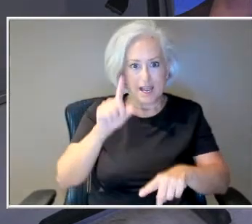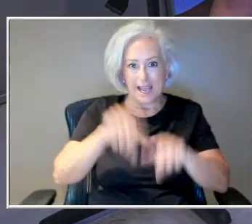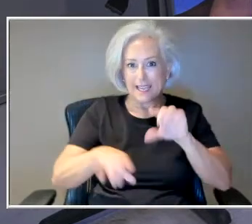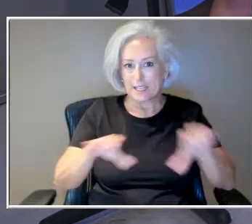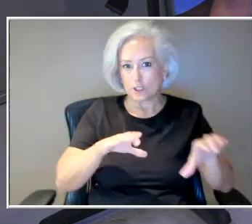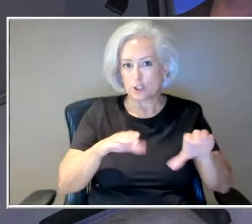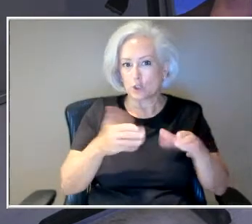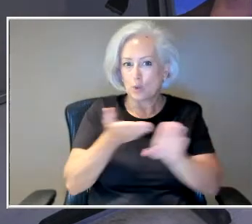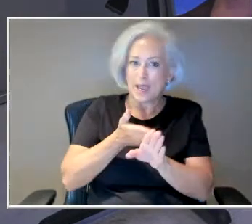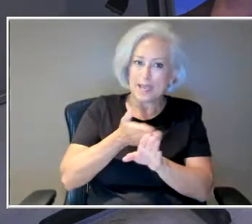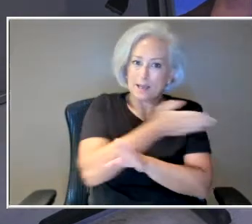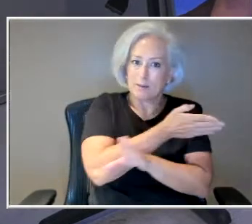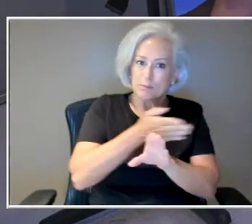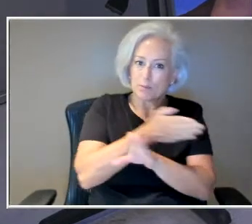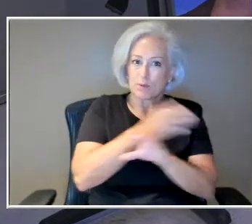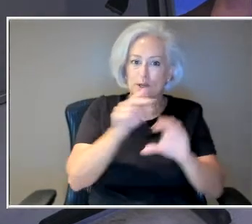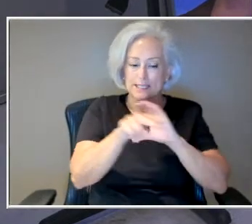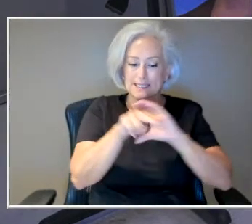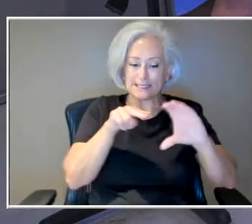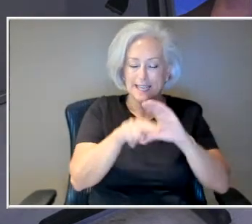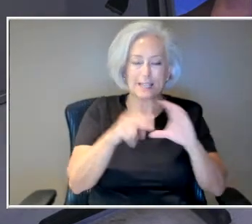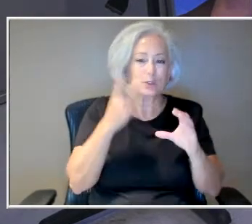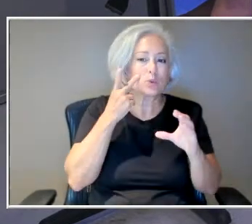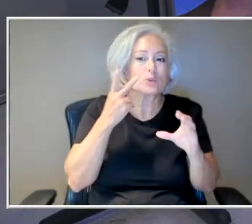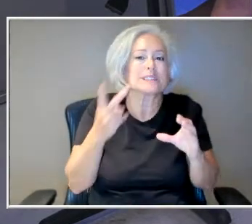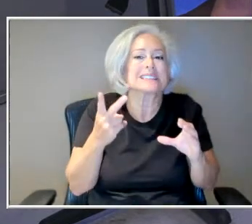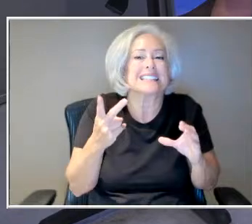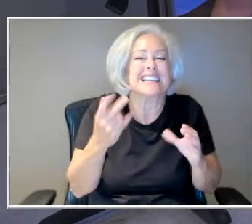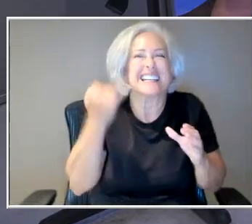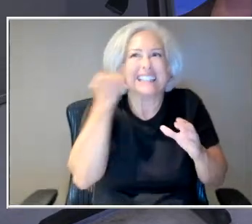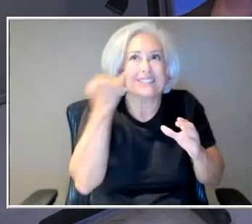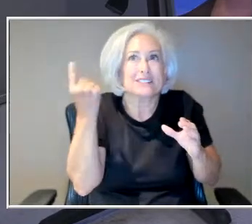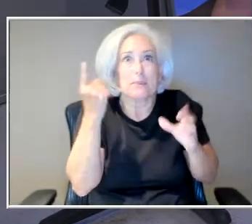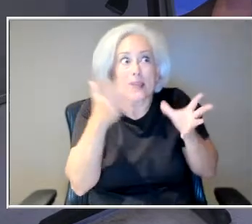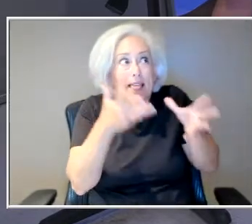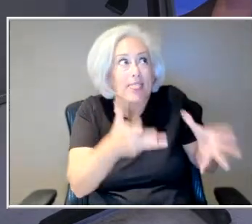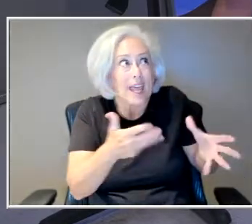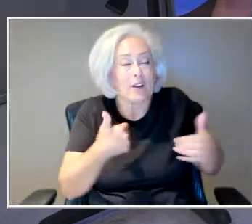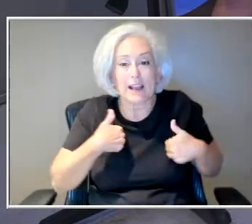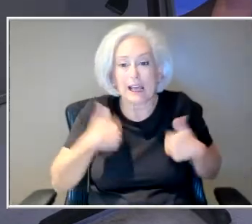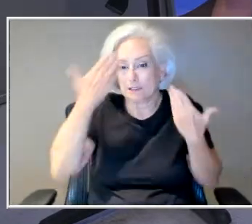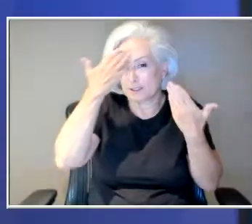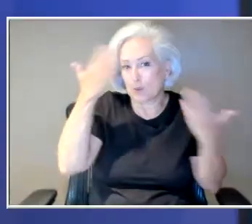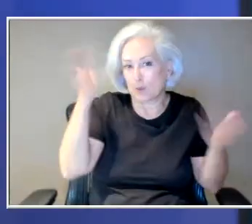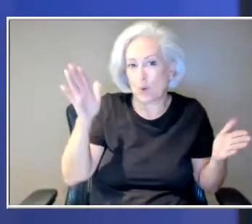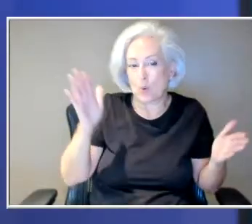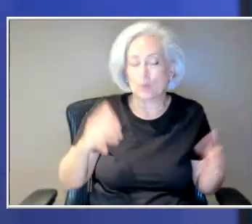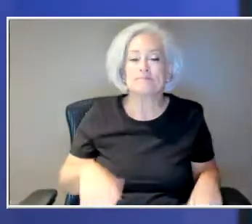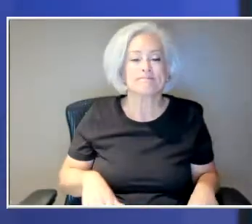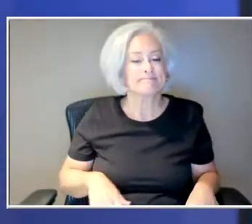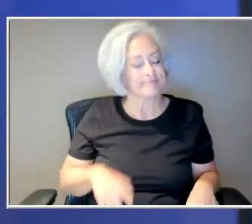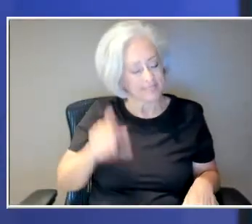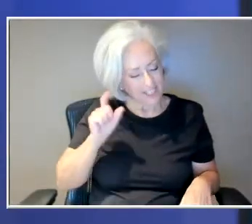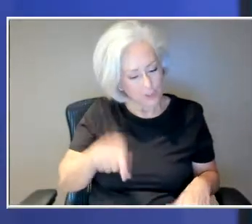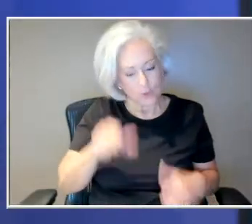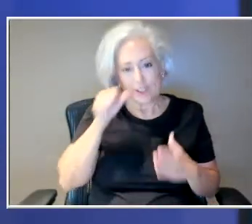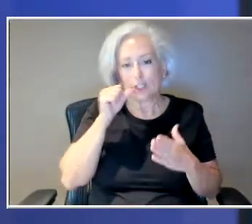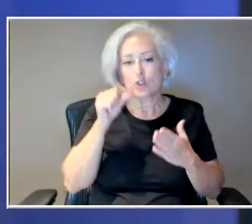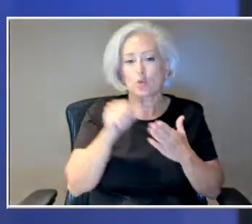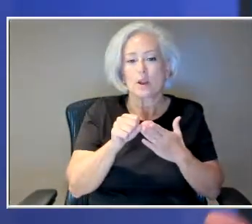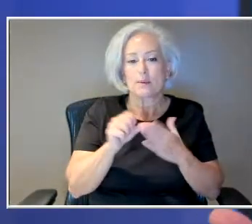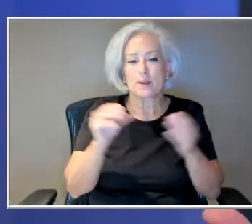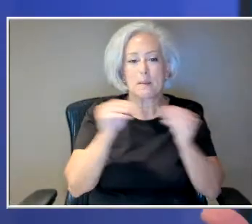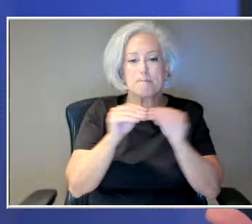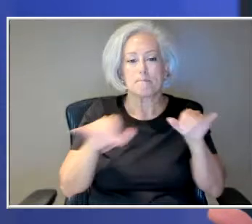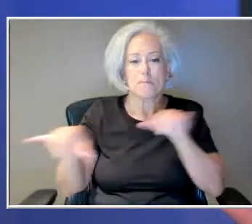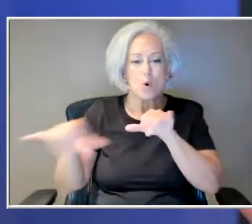you have one lurking. I just don't like that word, something lurking. It's scary. You got to remember that these things are much more common than you might think.